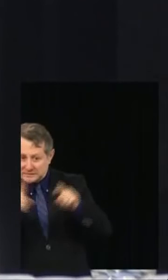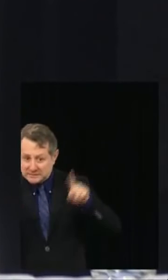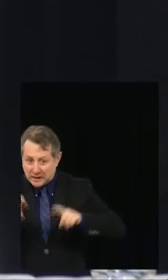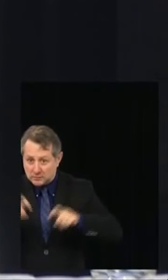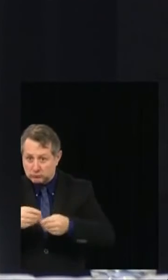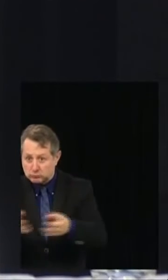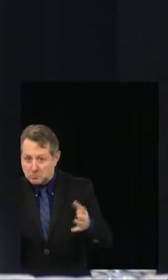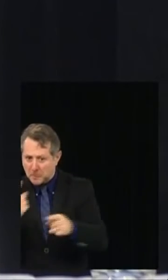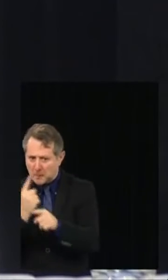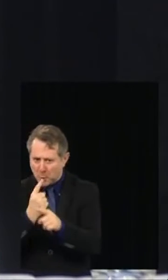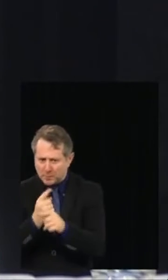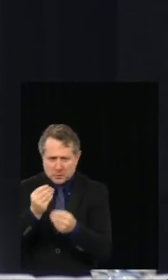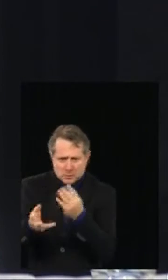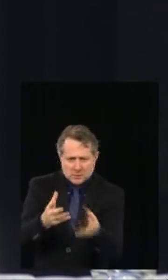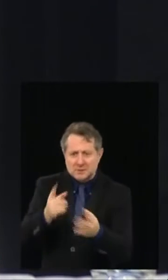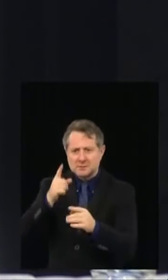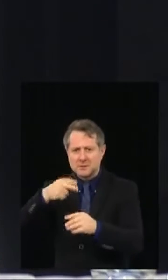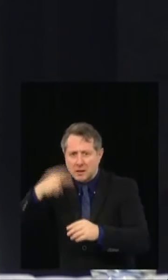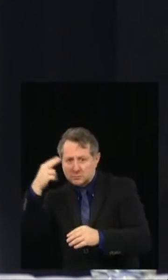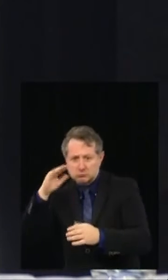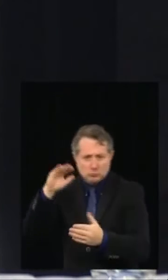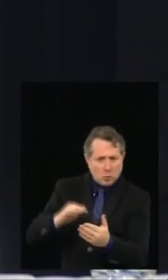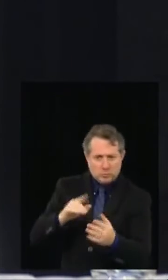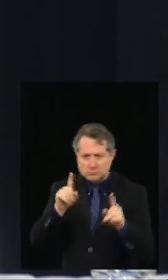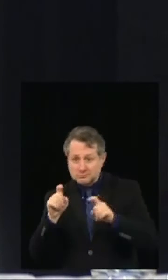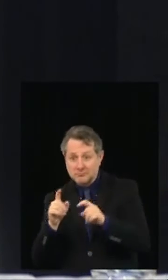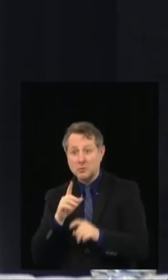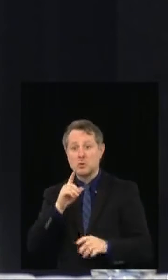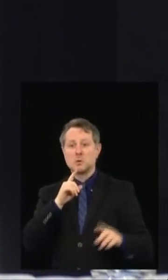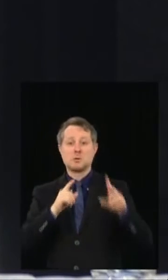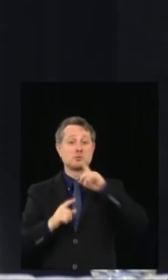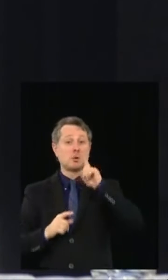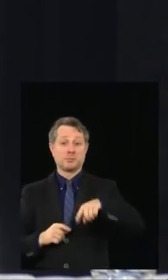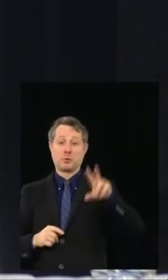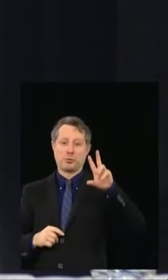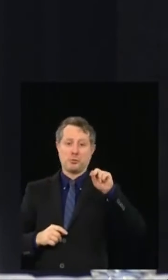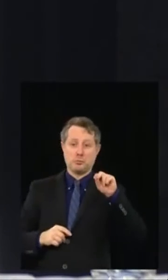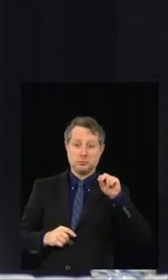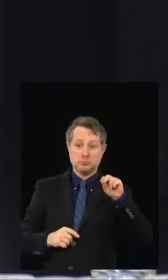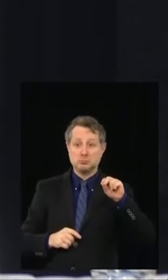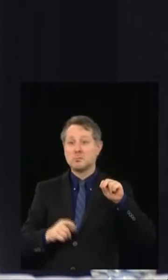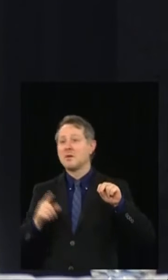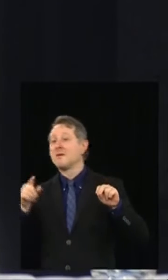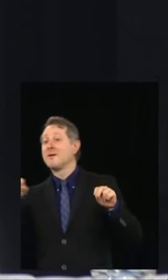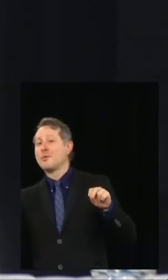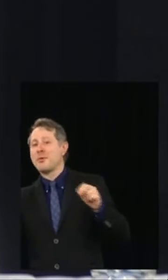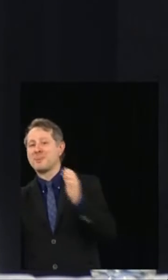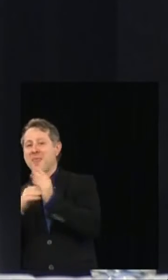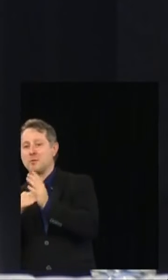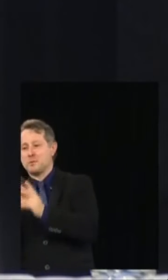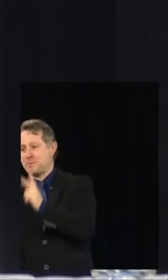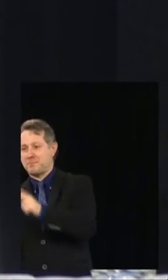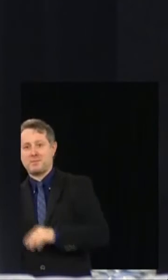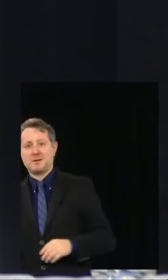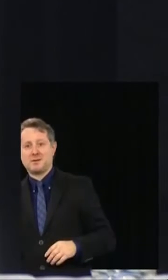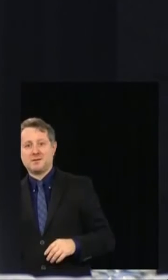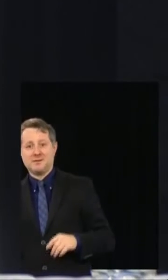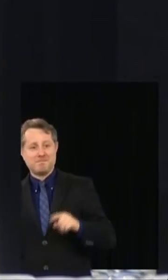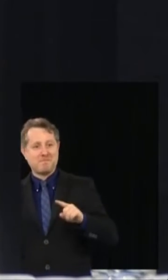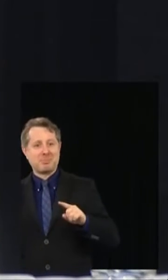important. They laid out that we should have 30 tests per 1,000 residents tested monthly. The North Country had been just beneath